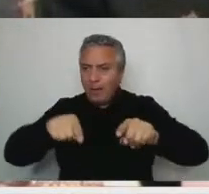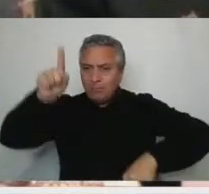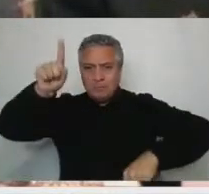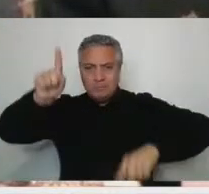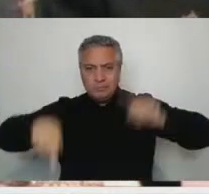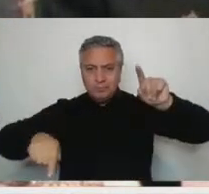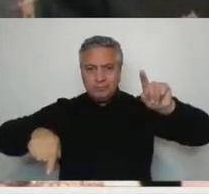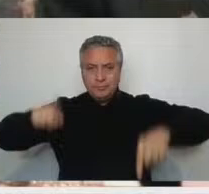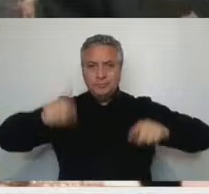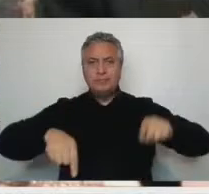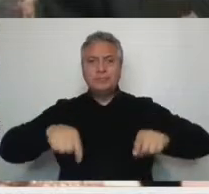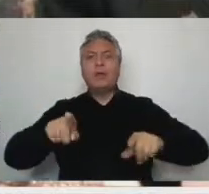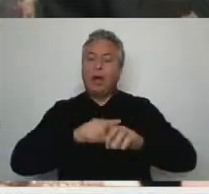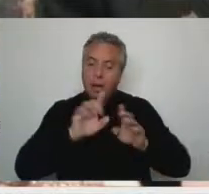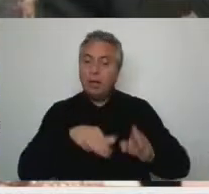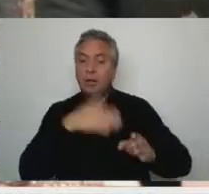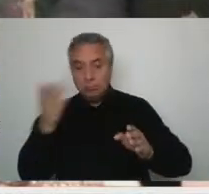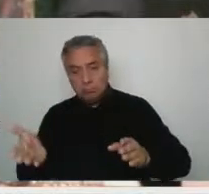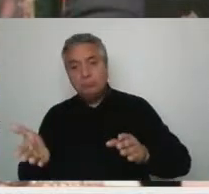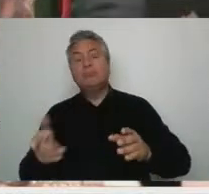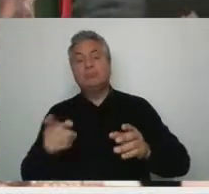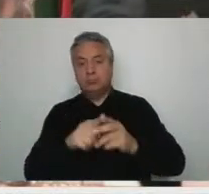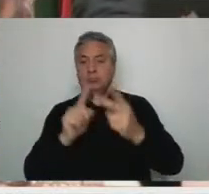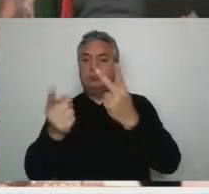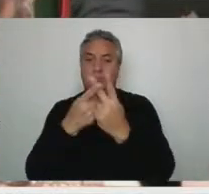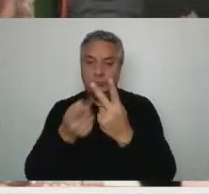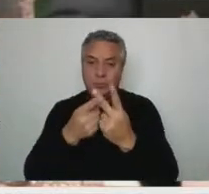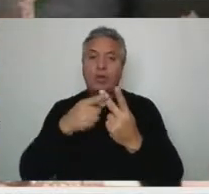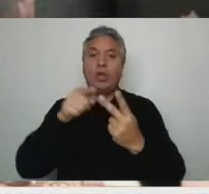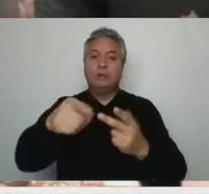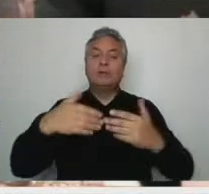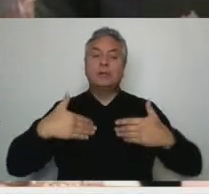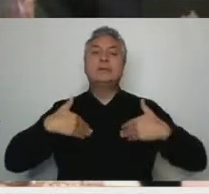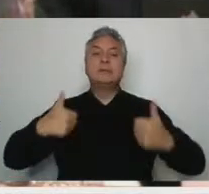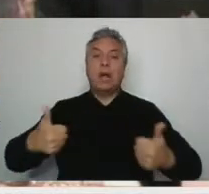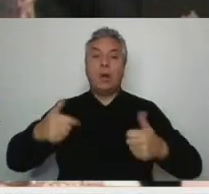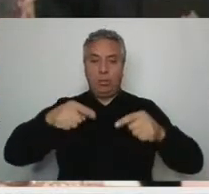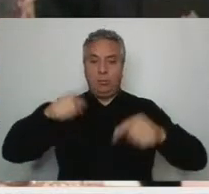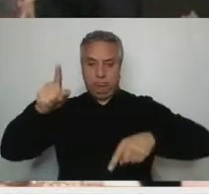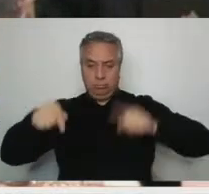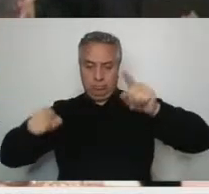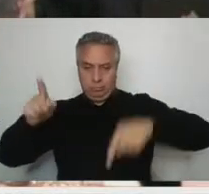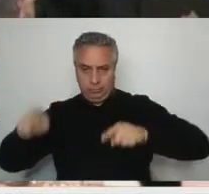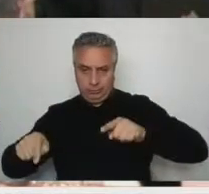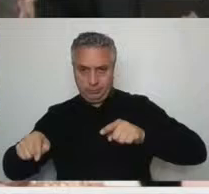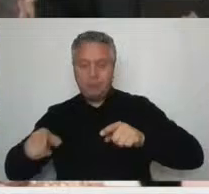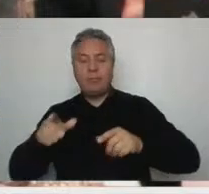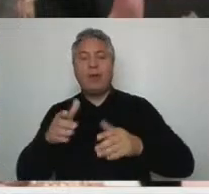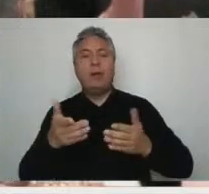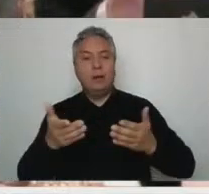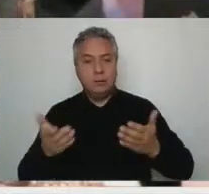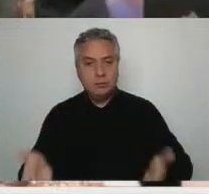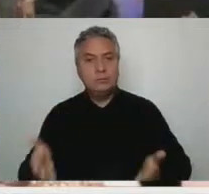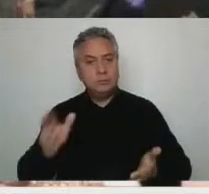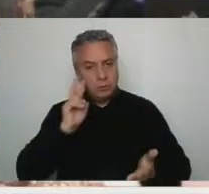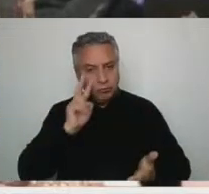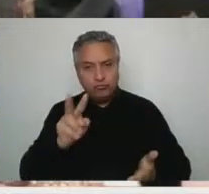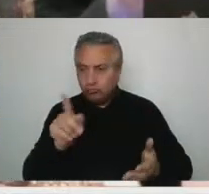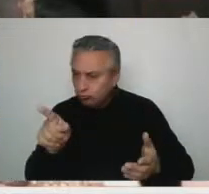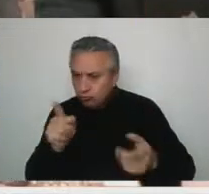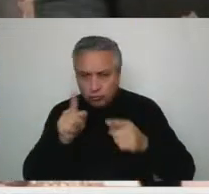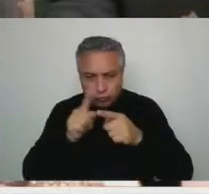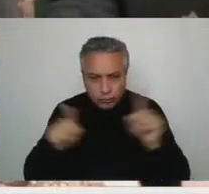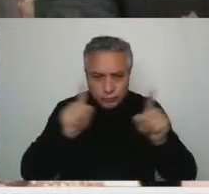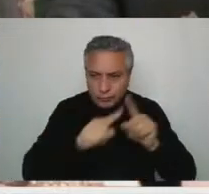inequality, the determinants and the gaps in health in terms of access and outcome. Looking at the